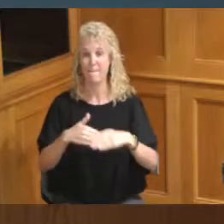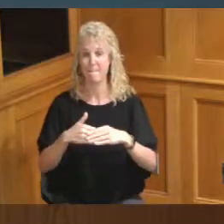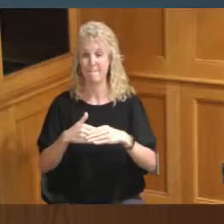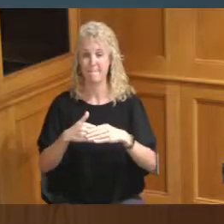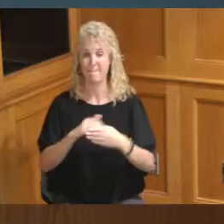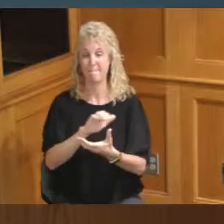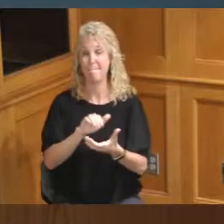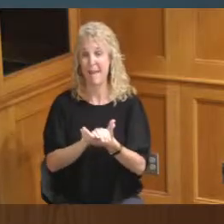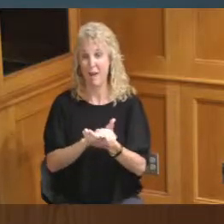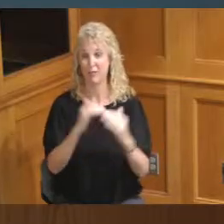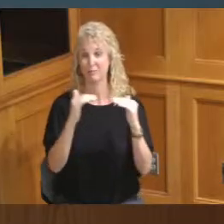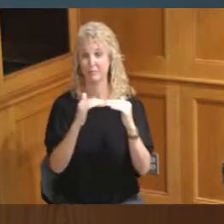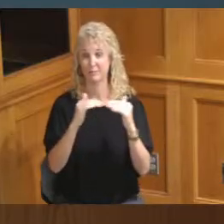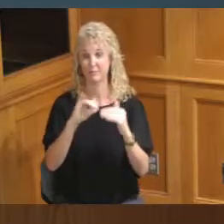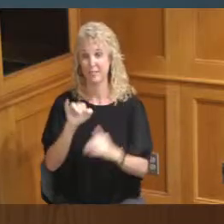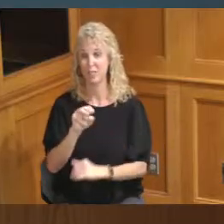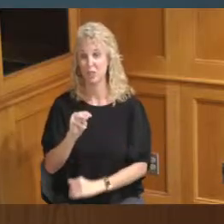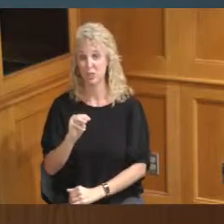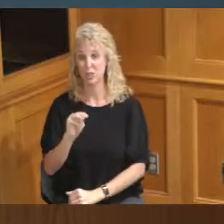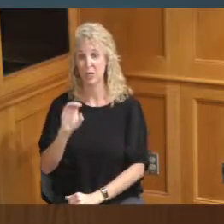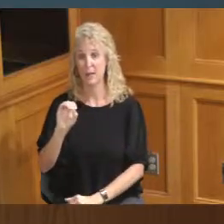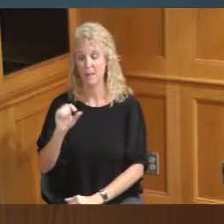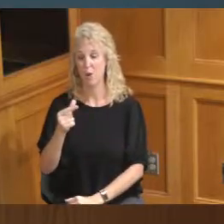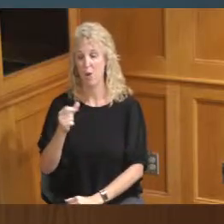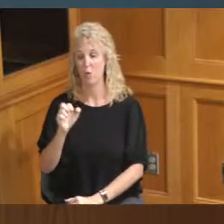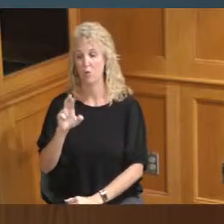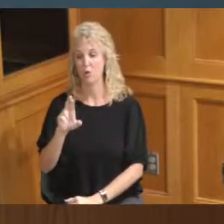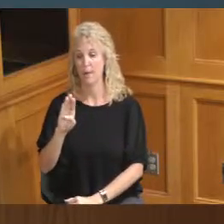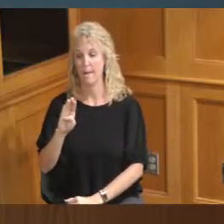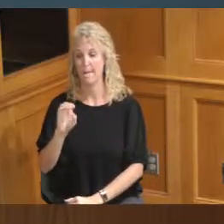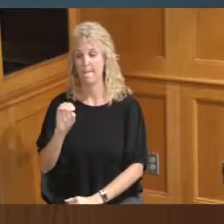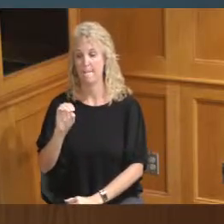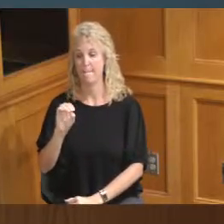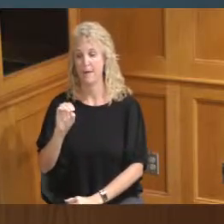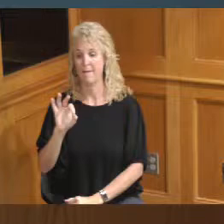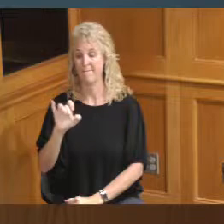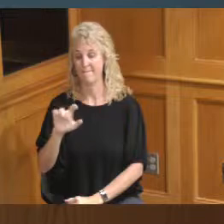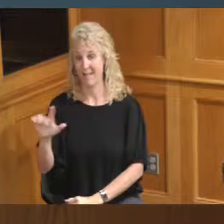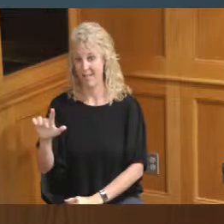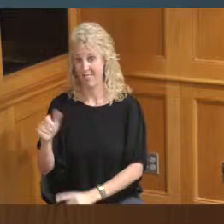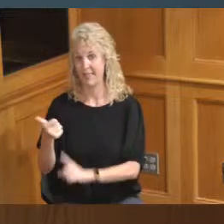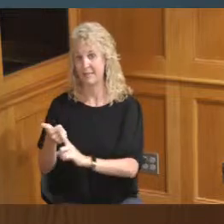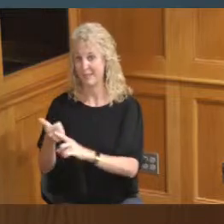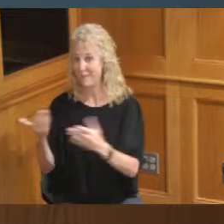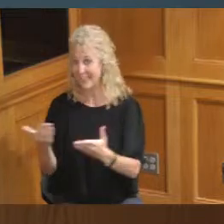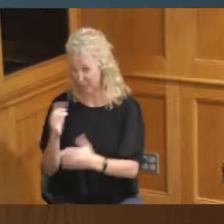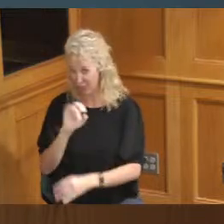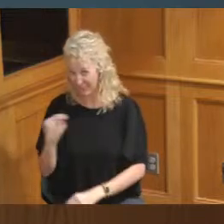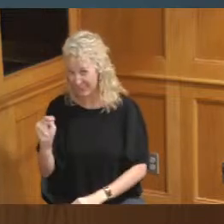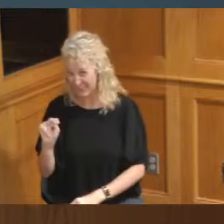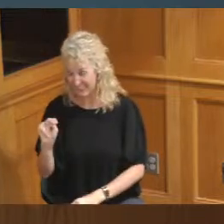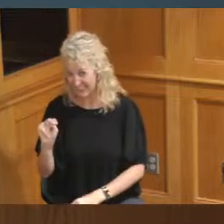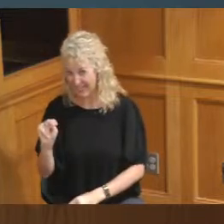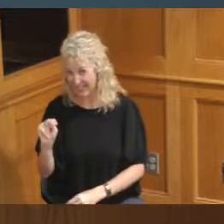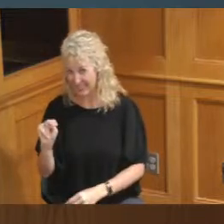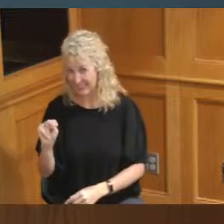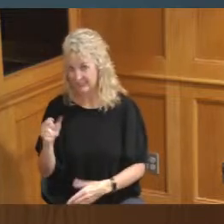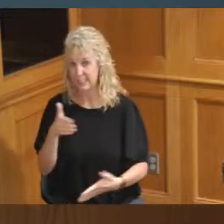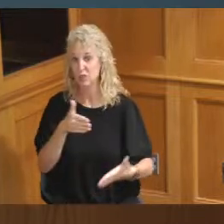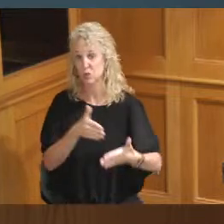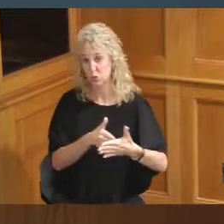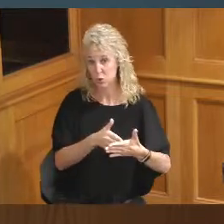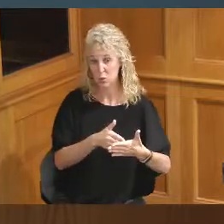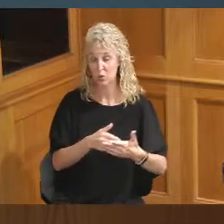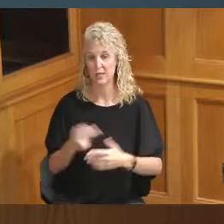Jim Obergefell is here in Cincinnati today. He was the plaintiff for the case. Al Gerhard Stein and Jennifer Branch